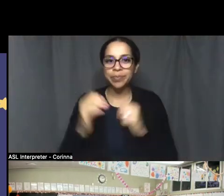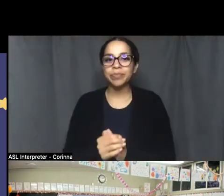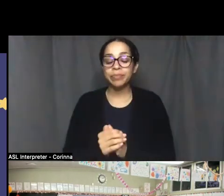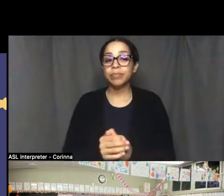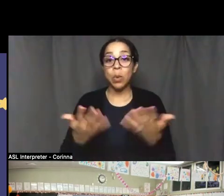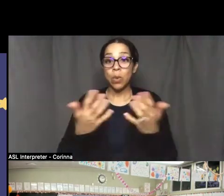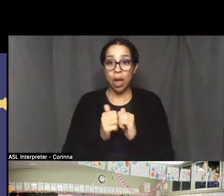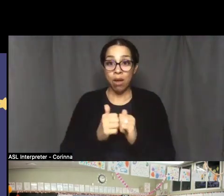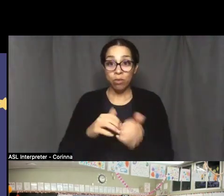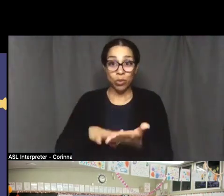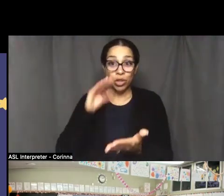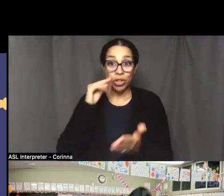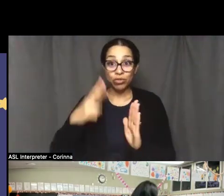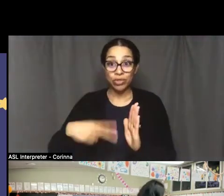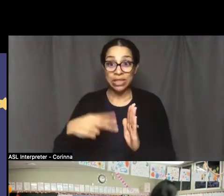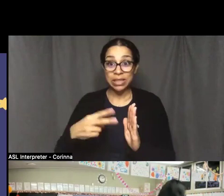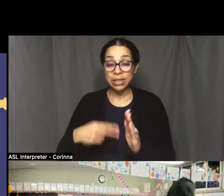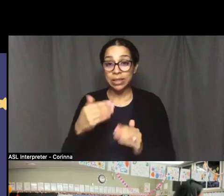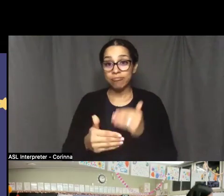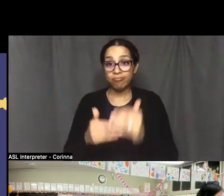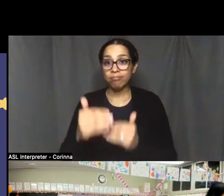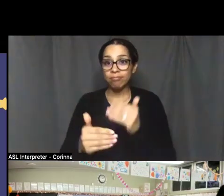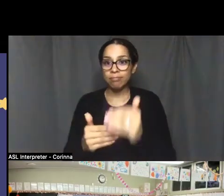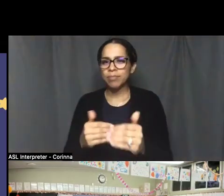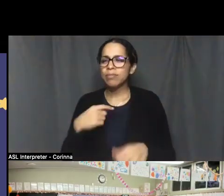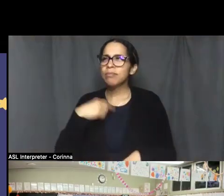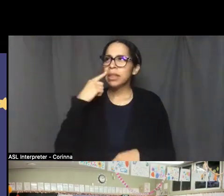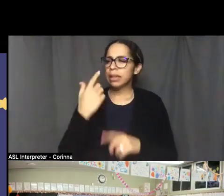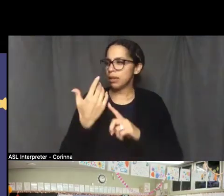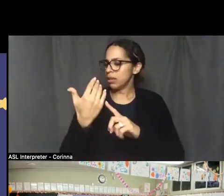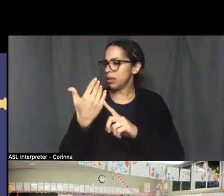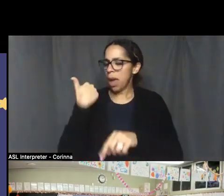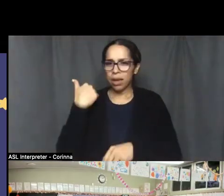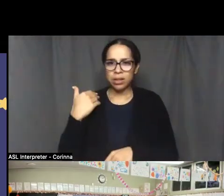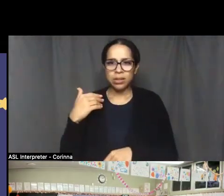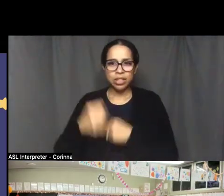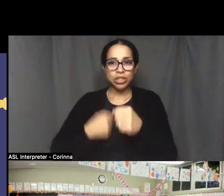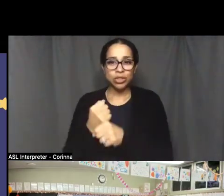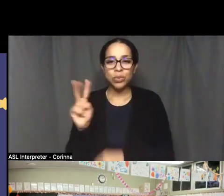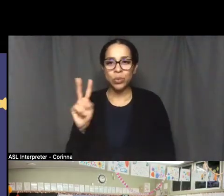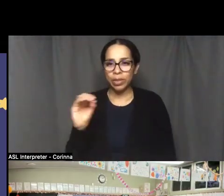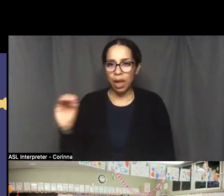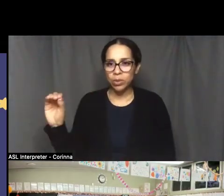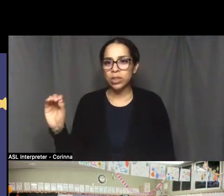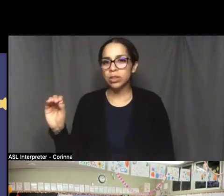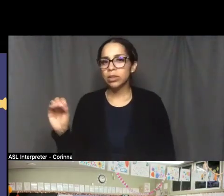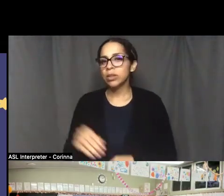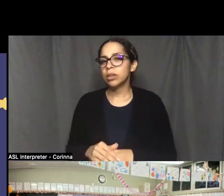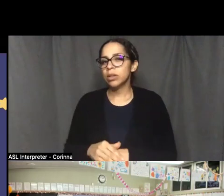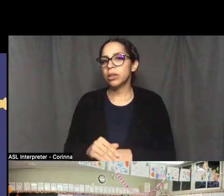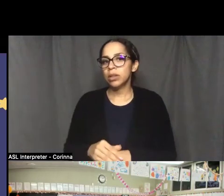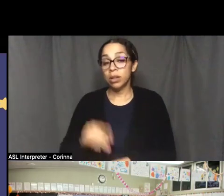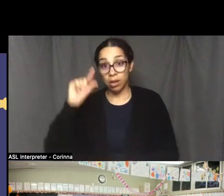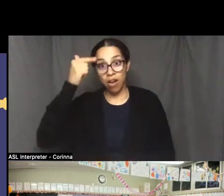Back in, I'm not going to remember the year, I want to say 2000, the government put together something